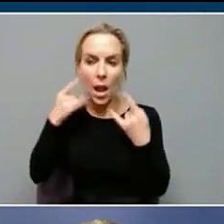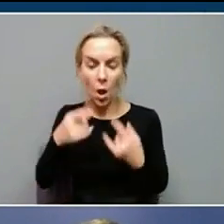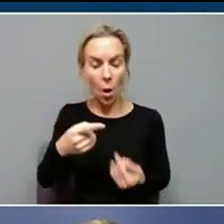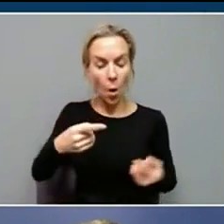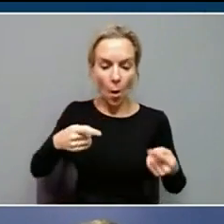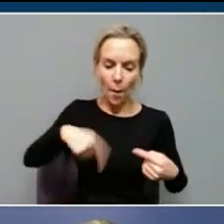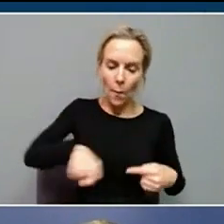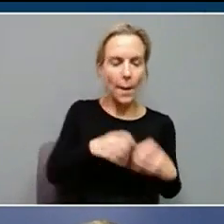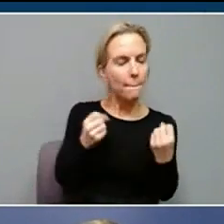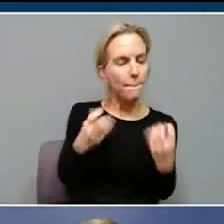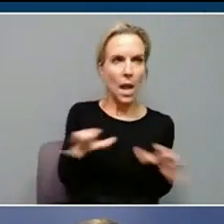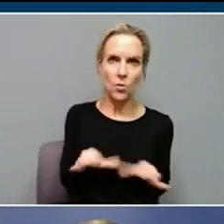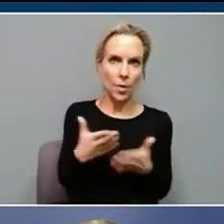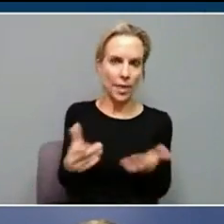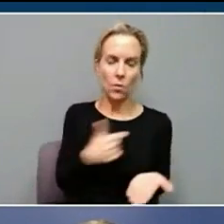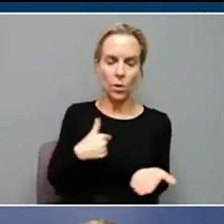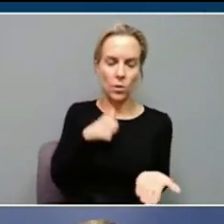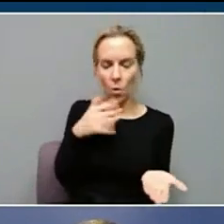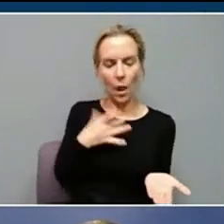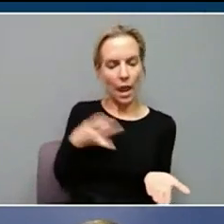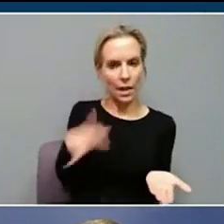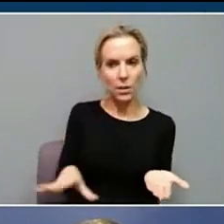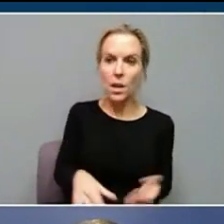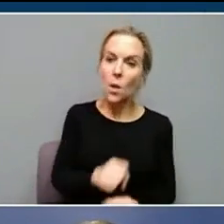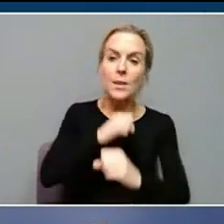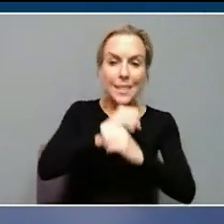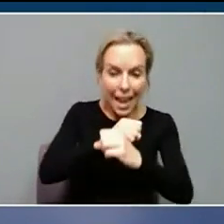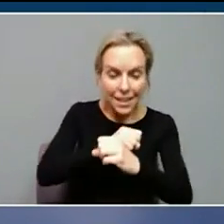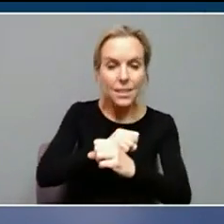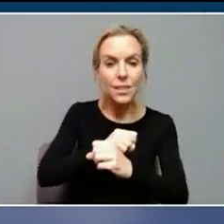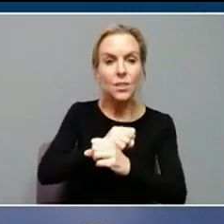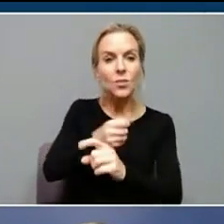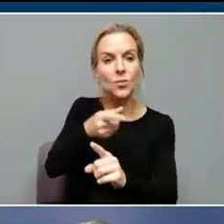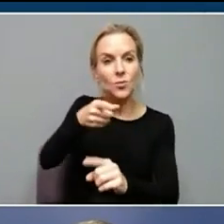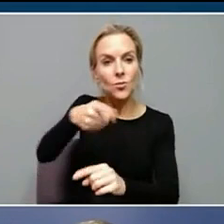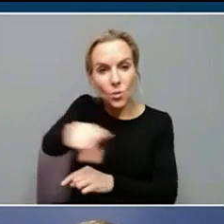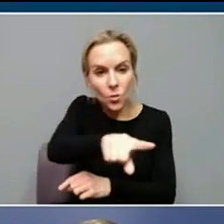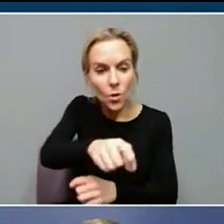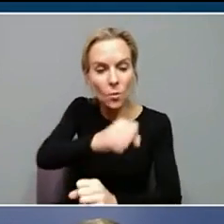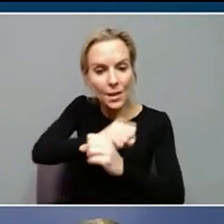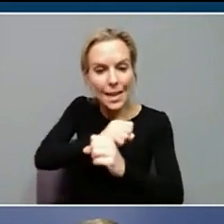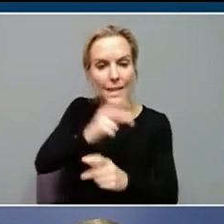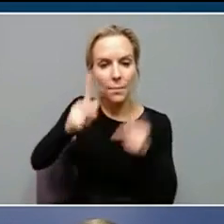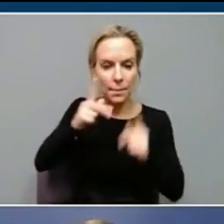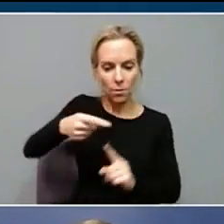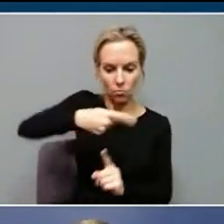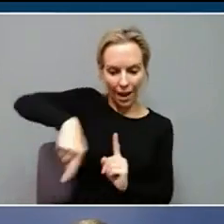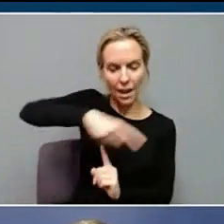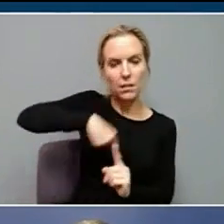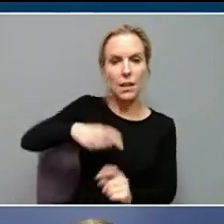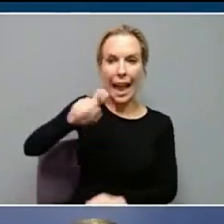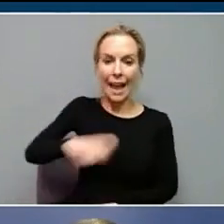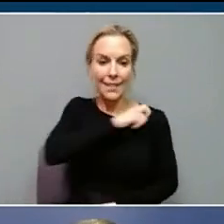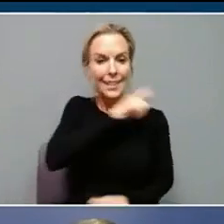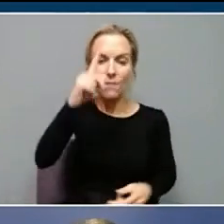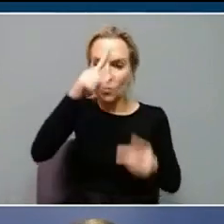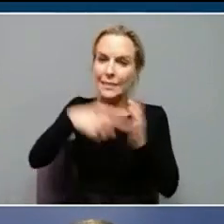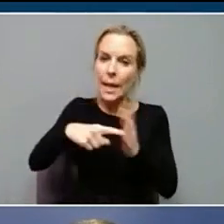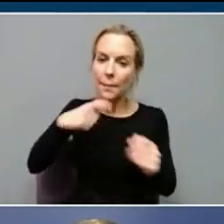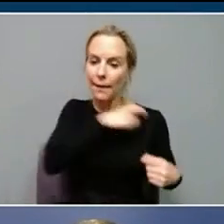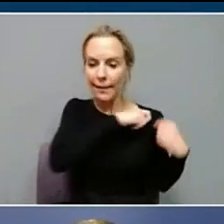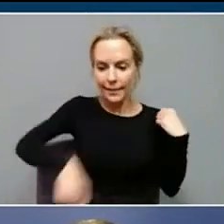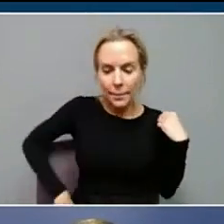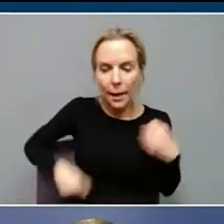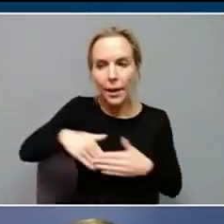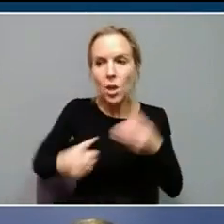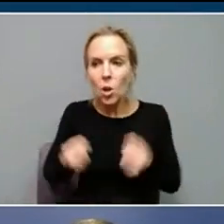don't like doing. It protects you. It protects the people around you. You have to wear a seatbelt in the car. You have to have car insurance. You can't drink